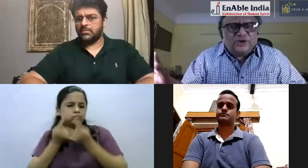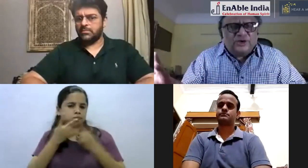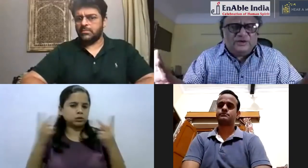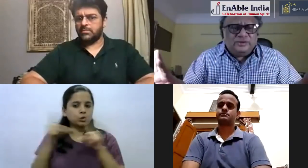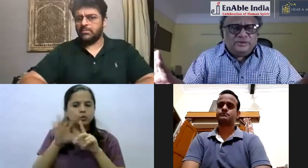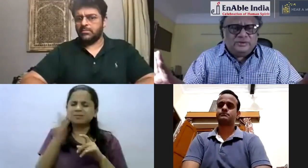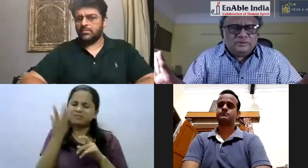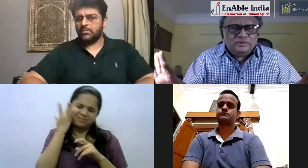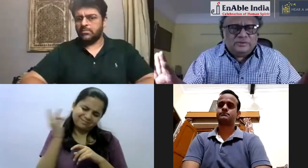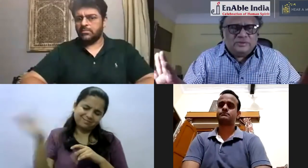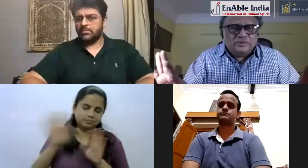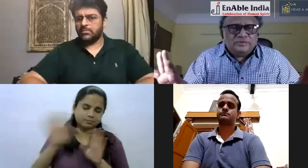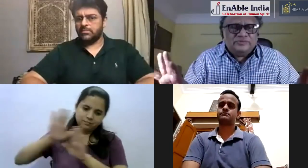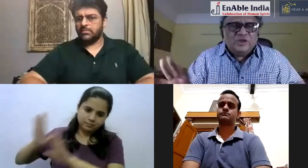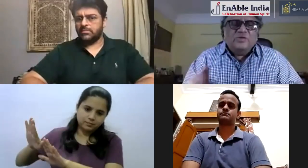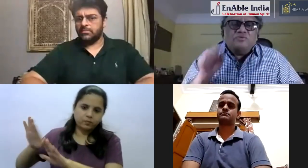Ignore it.